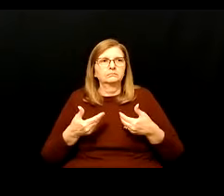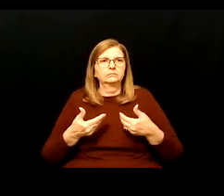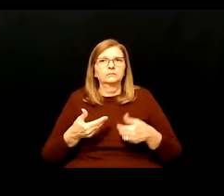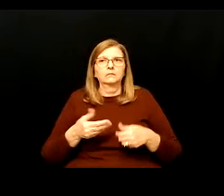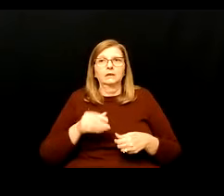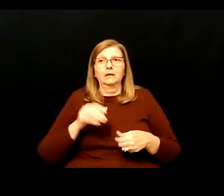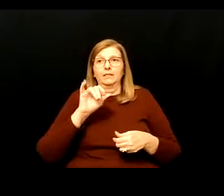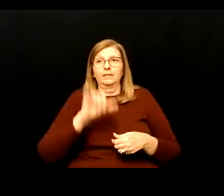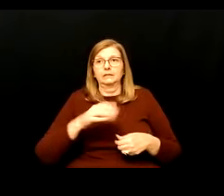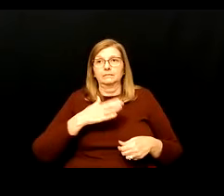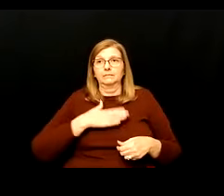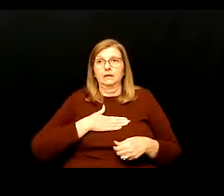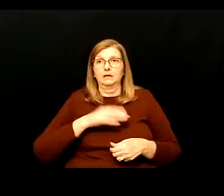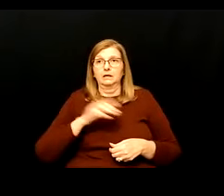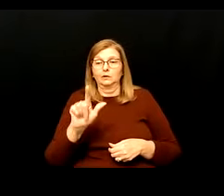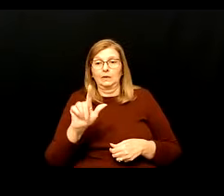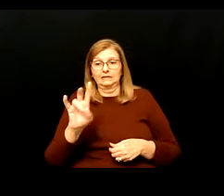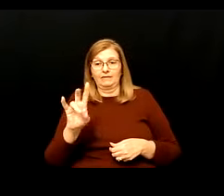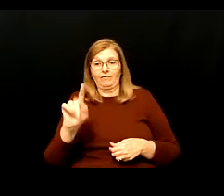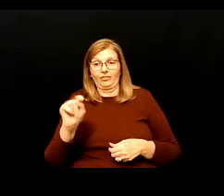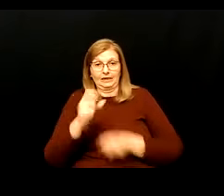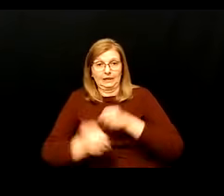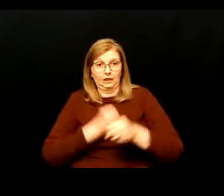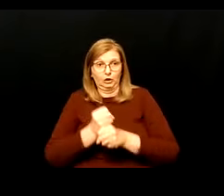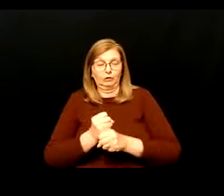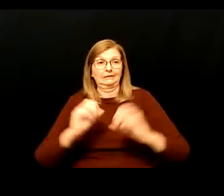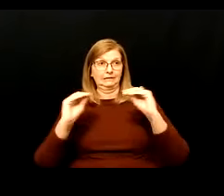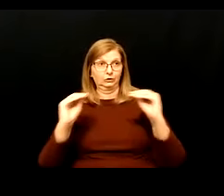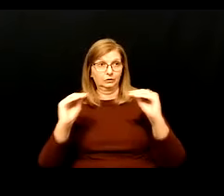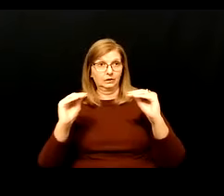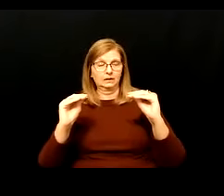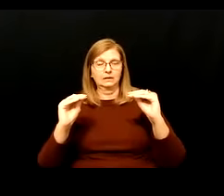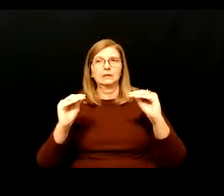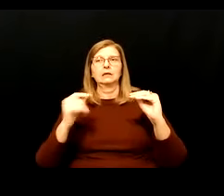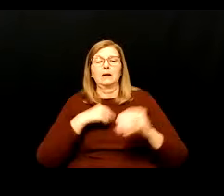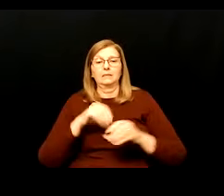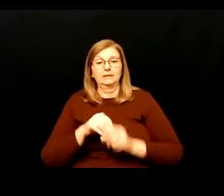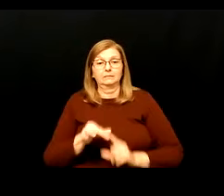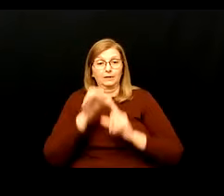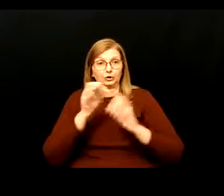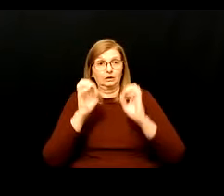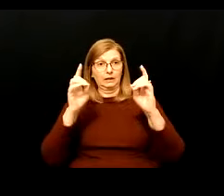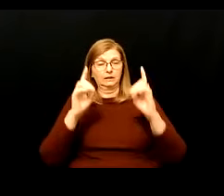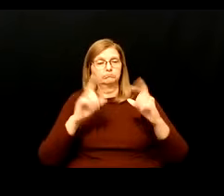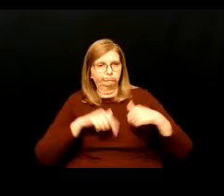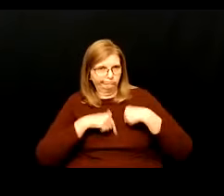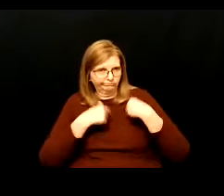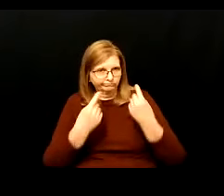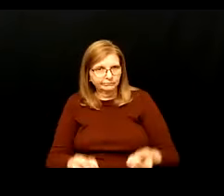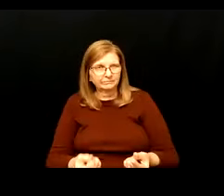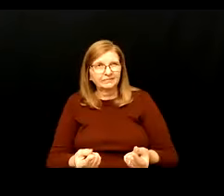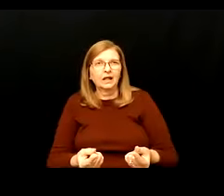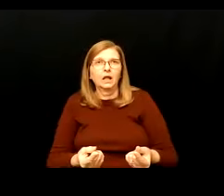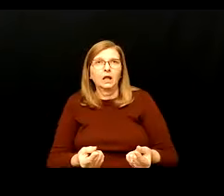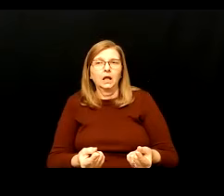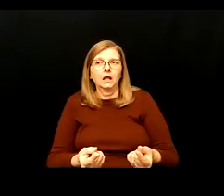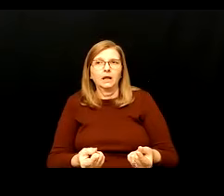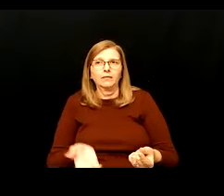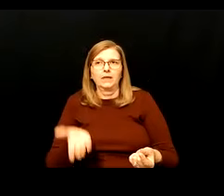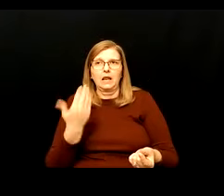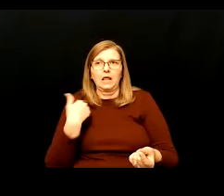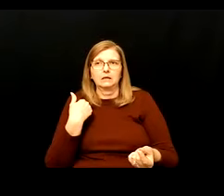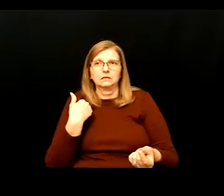my 27th year teaching, and I've been in special ed that time. These last 2